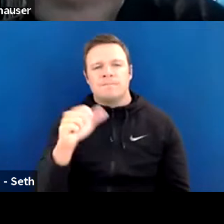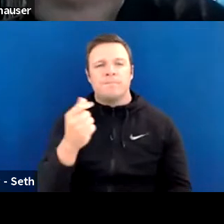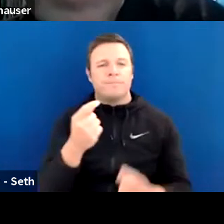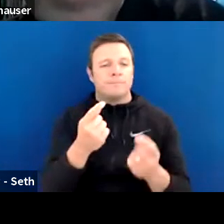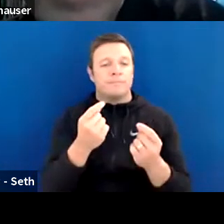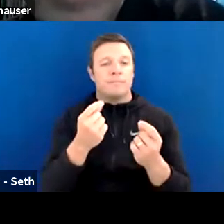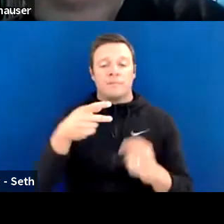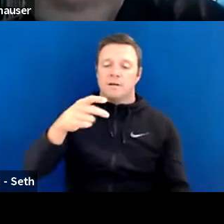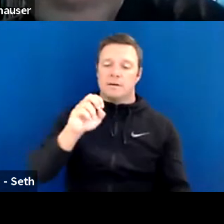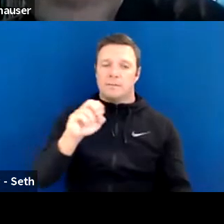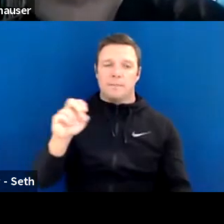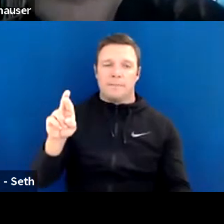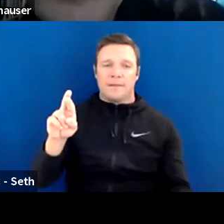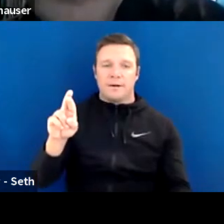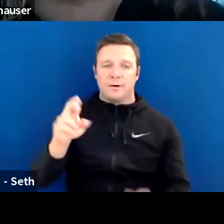peer reviews.